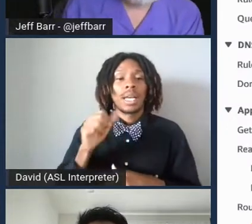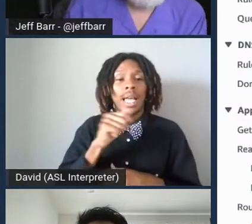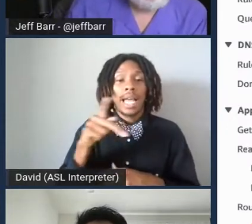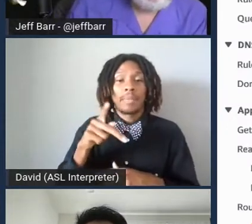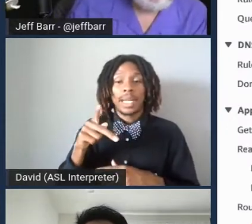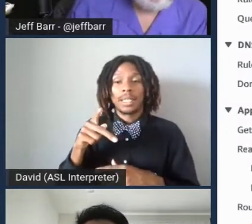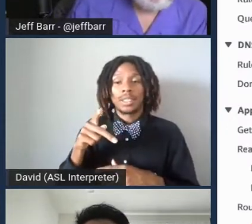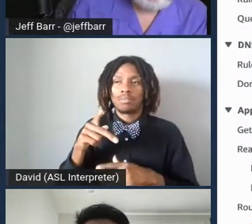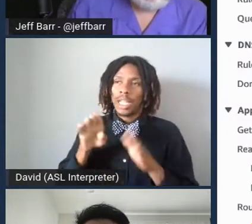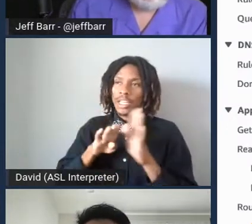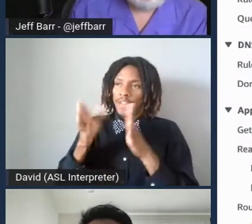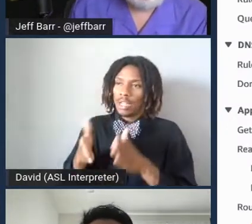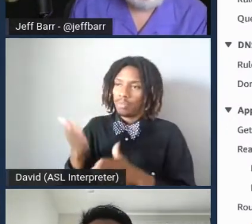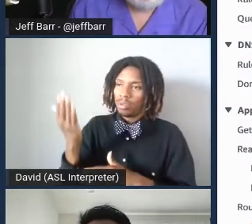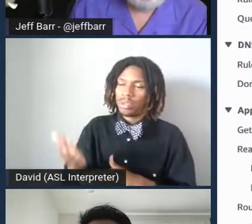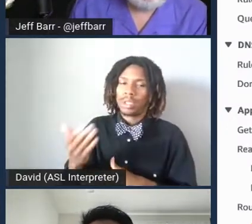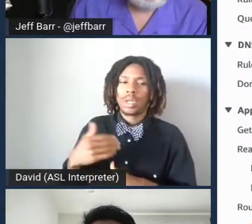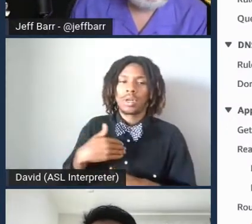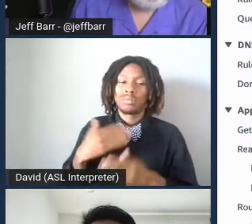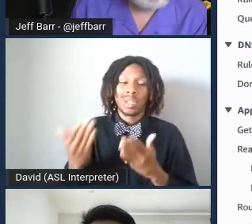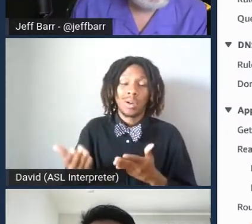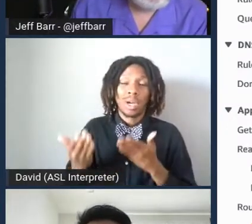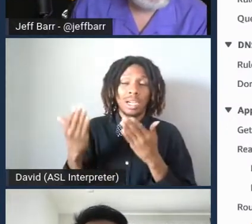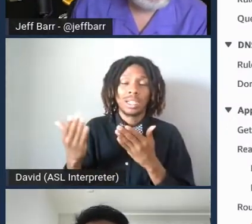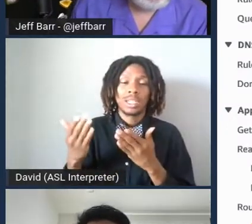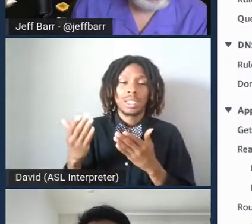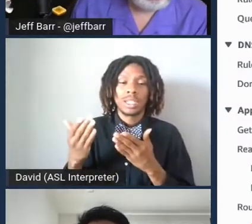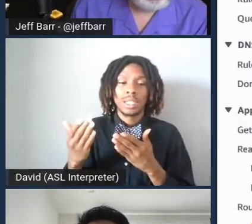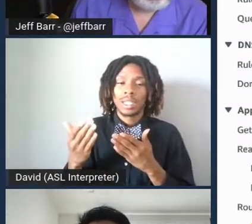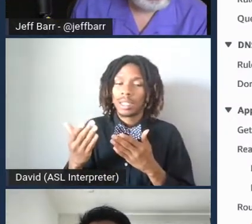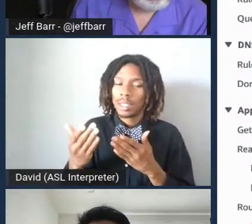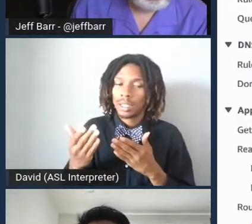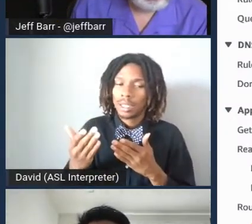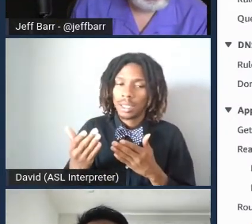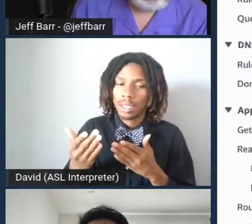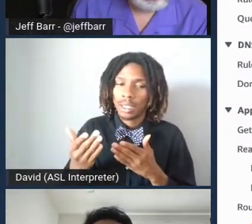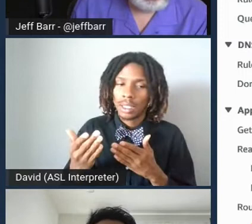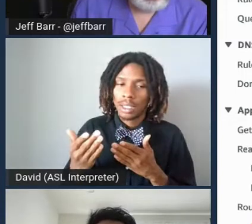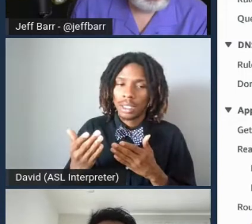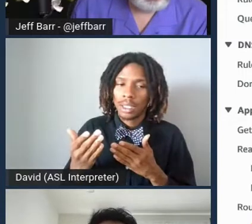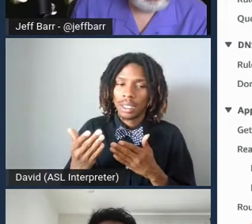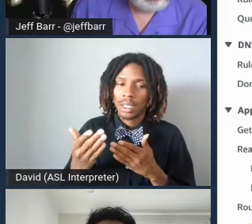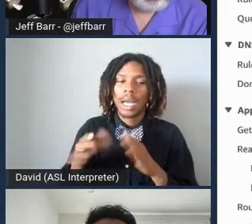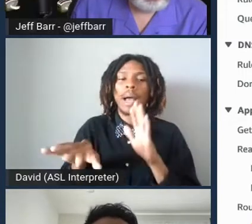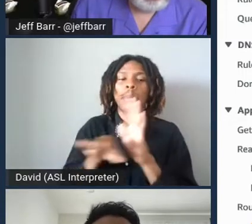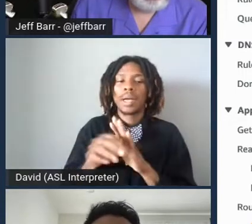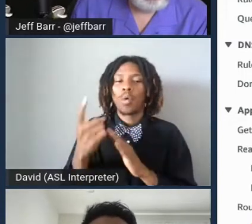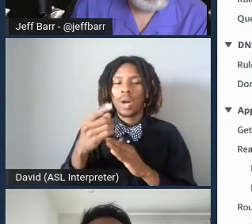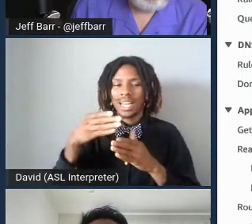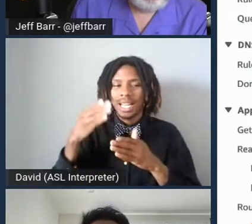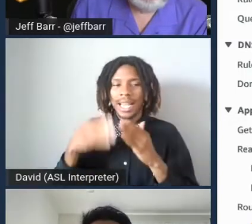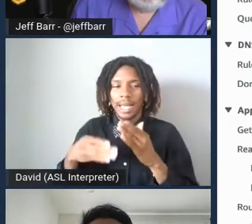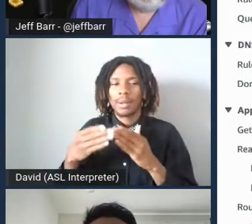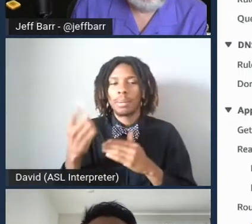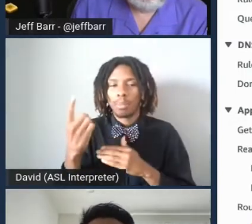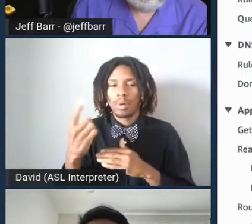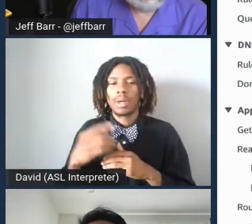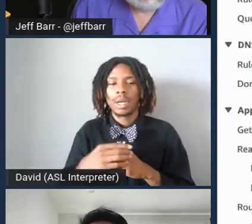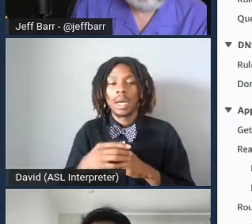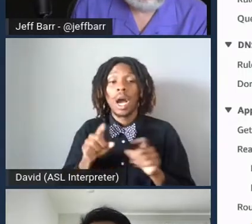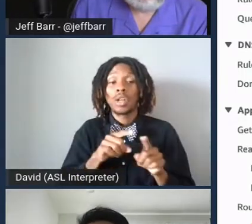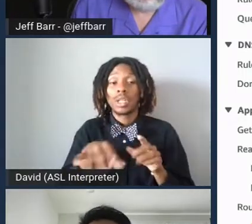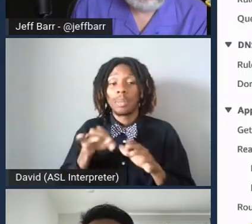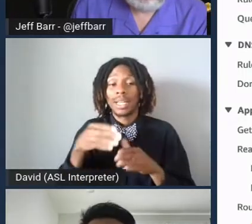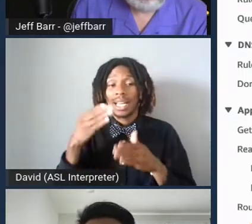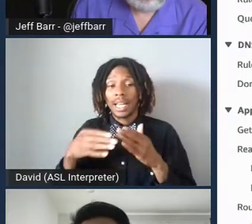developer, we recommend that you pick one endpoint at random. But you can also pick an endpoint that